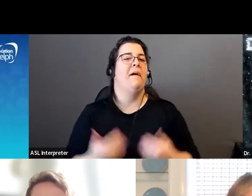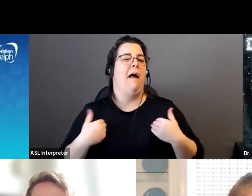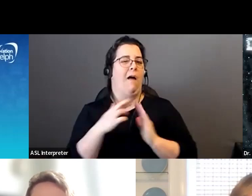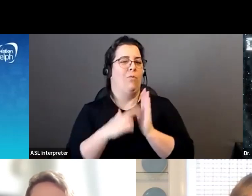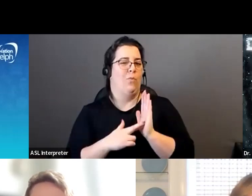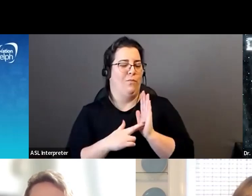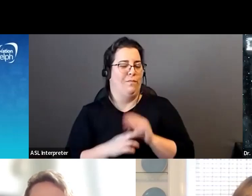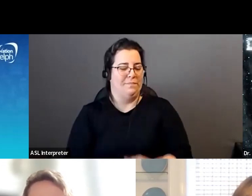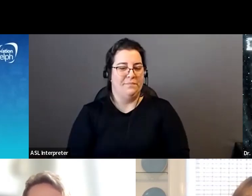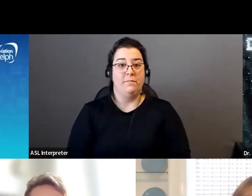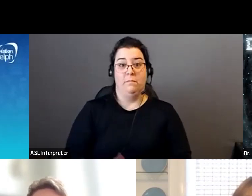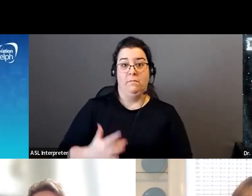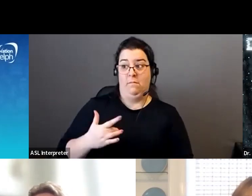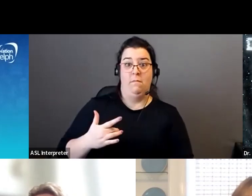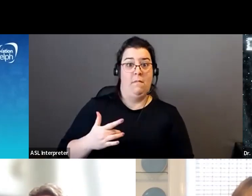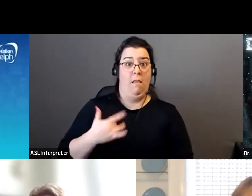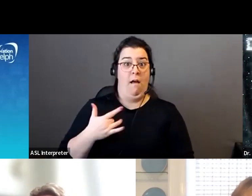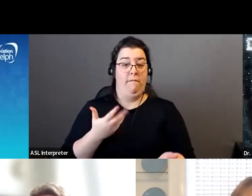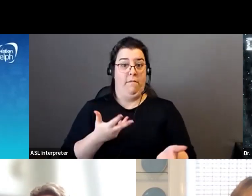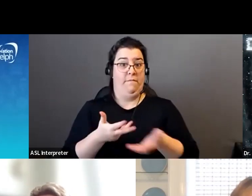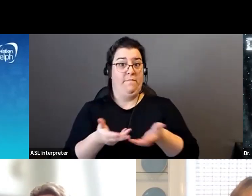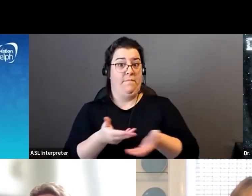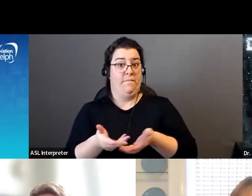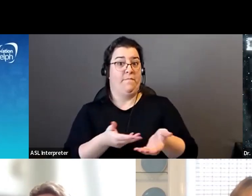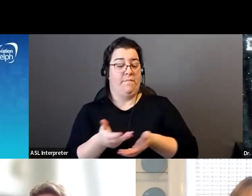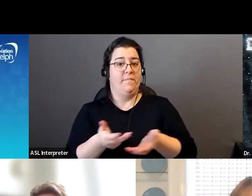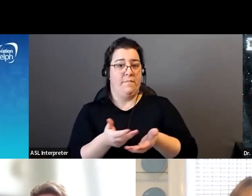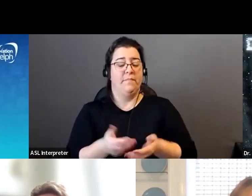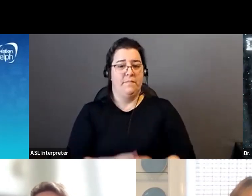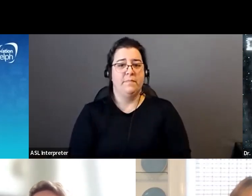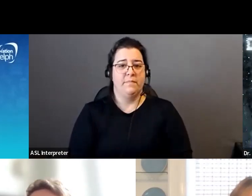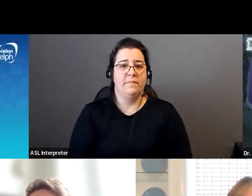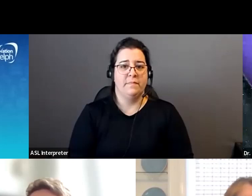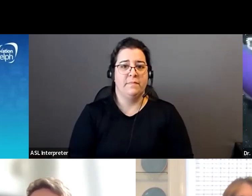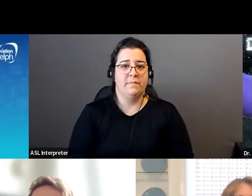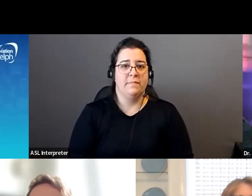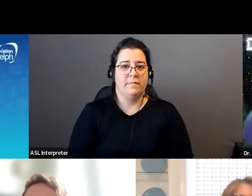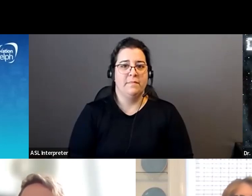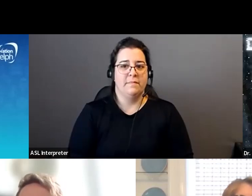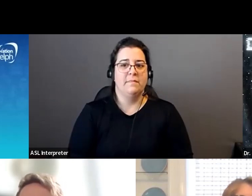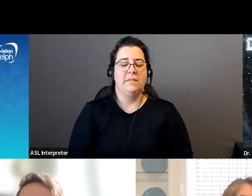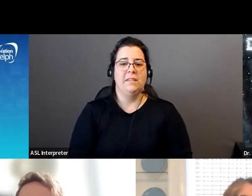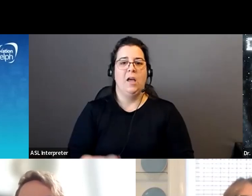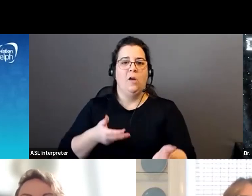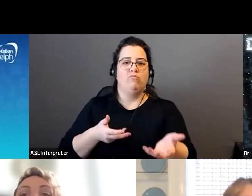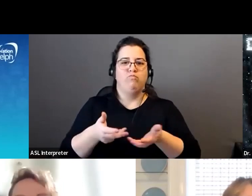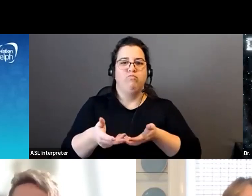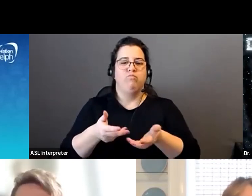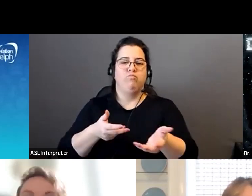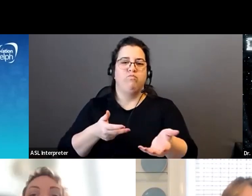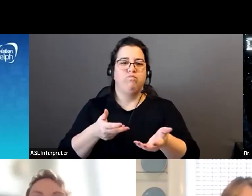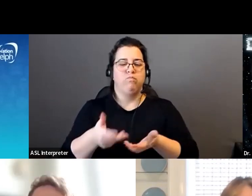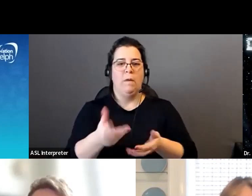I'm doing a live conversation, I do 20% of the talking. They do 80% of the talking.